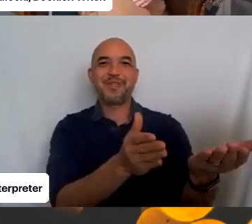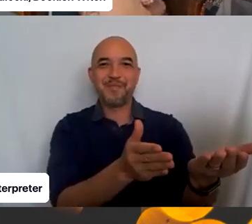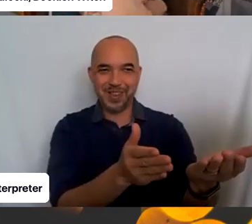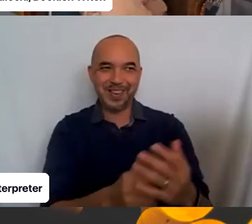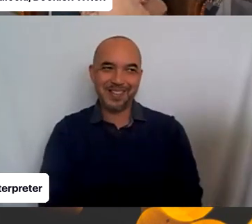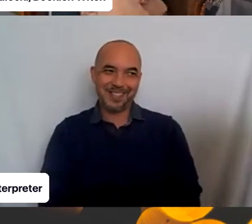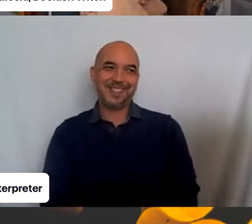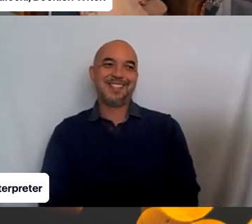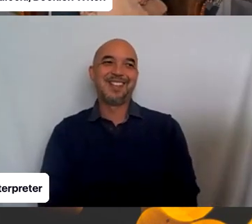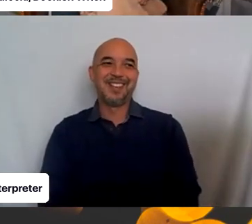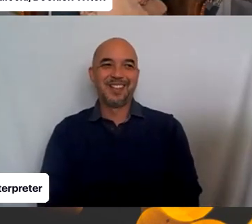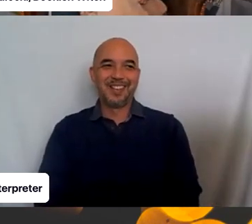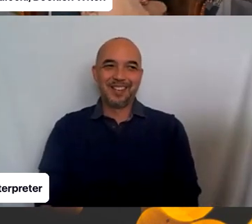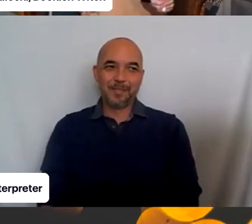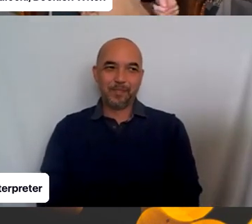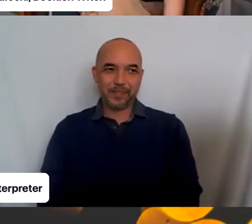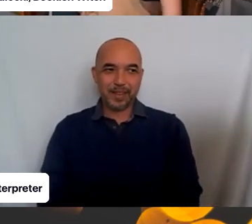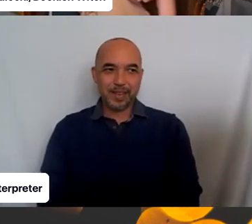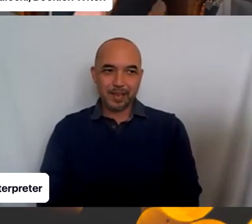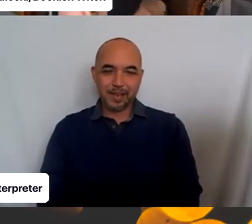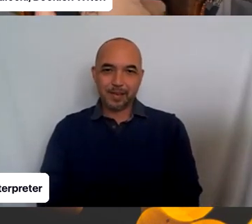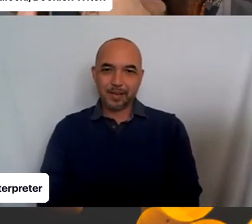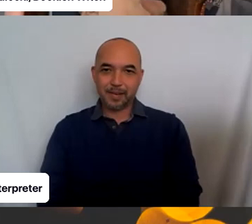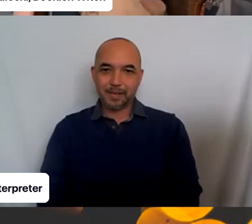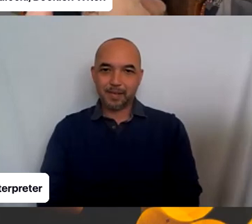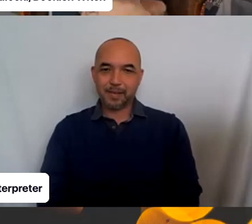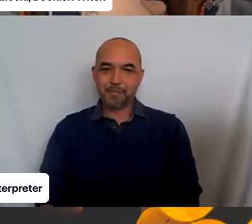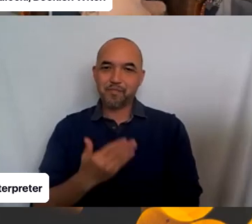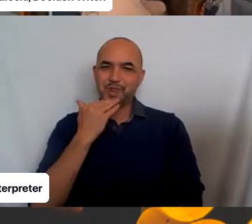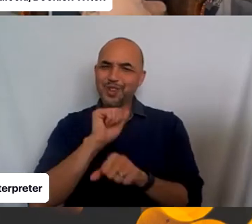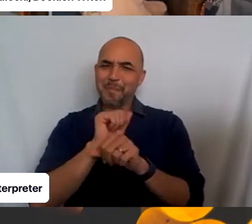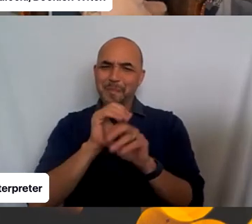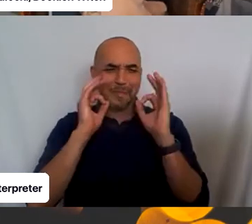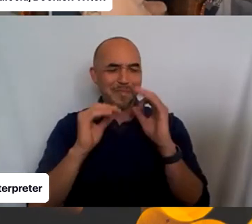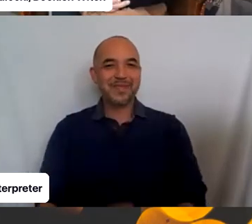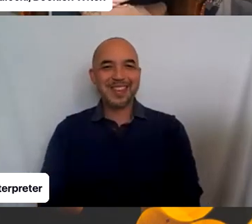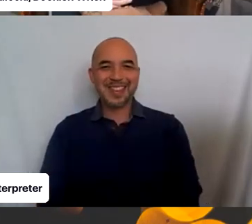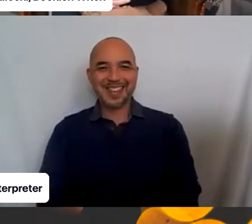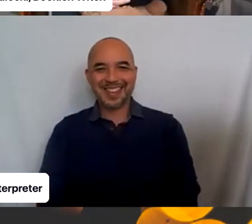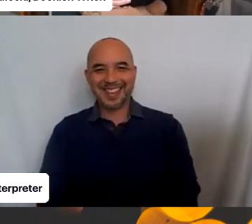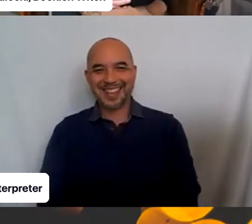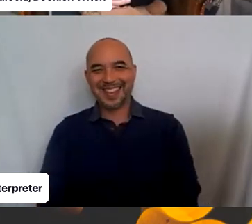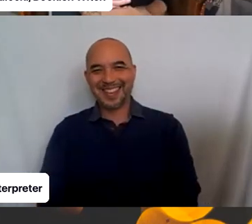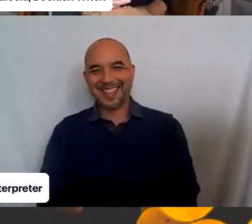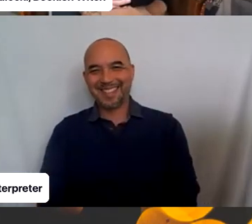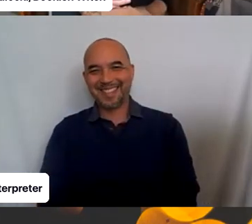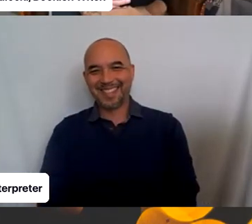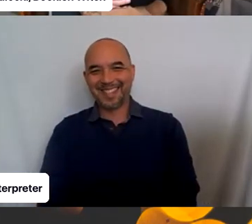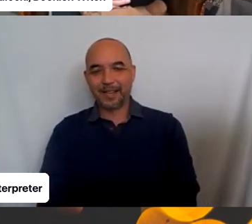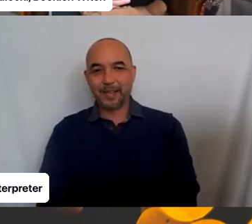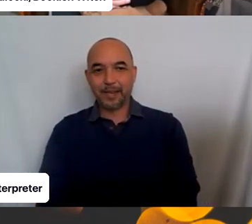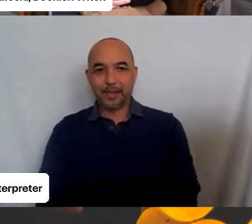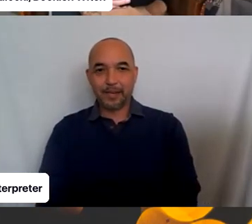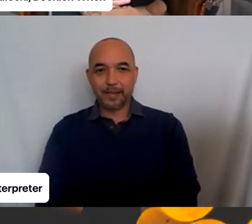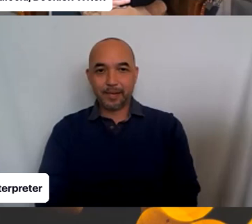right. Well done, illegal trafficking of paid books. Well done. For any people who are in law